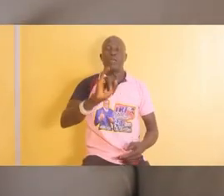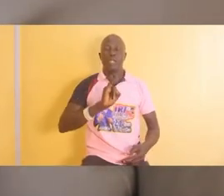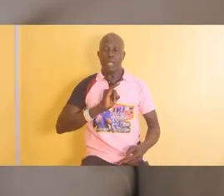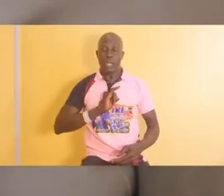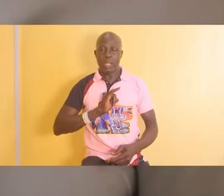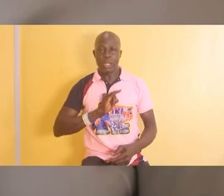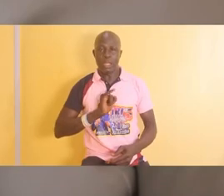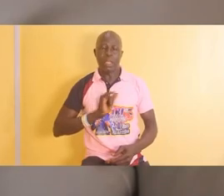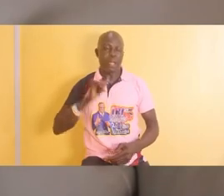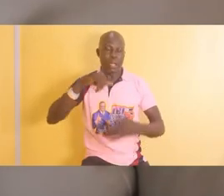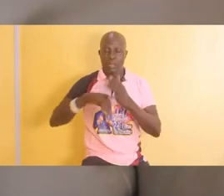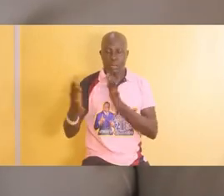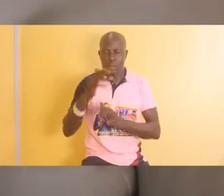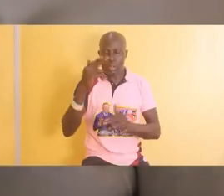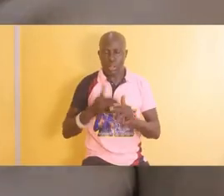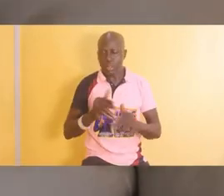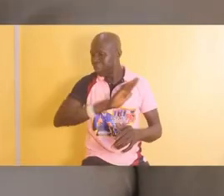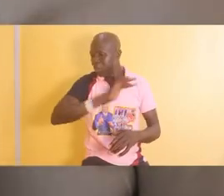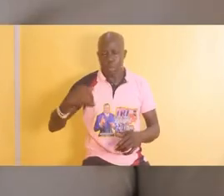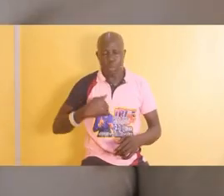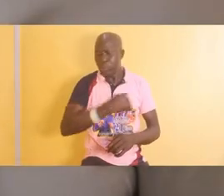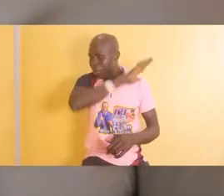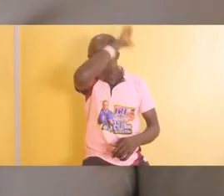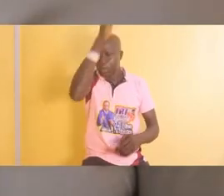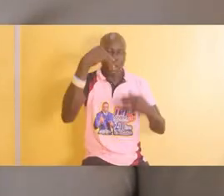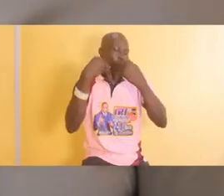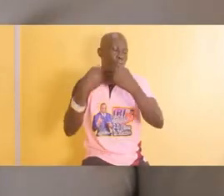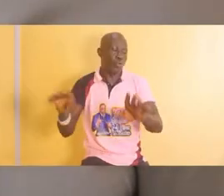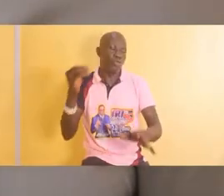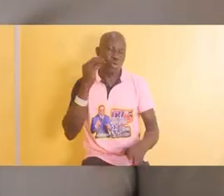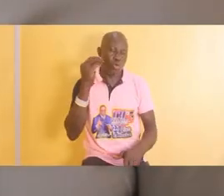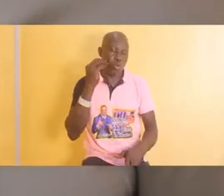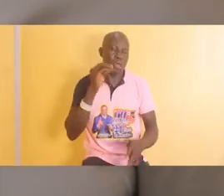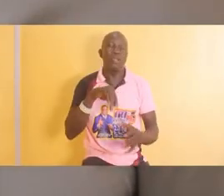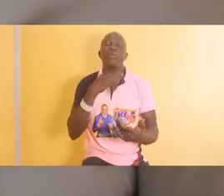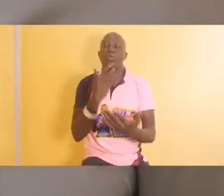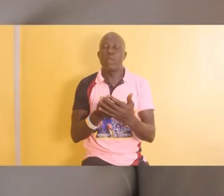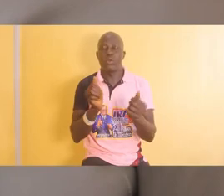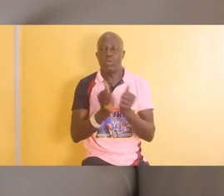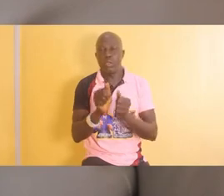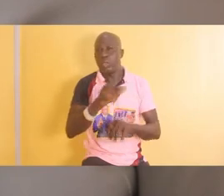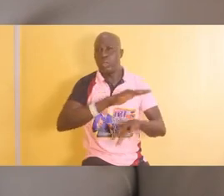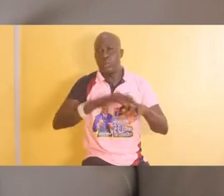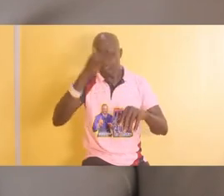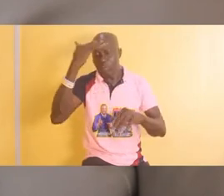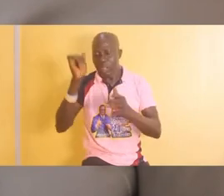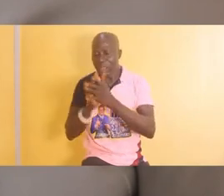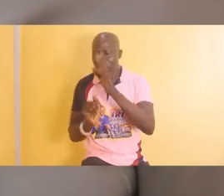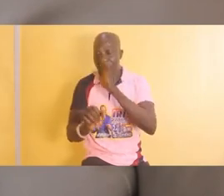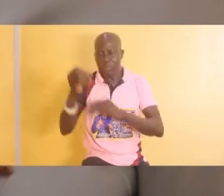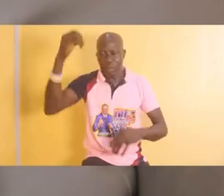iwo ni oruko Jesu a o ni so lenu amen yo de dara fun o amen mo gbagbe pe to ba lowo